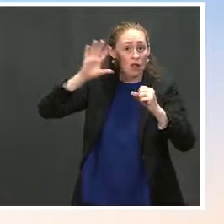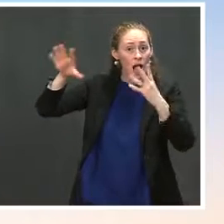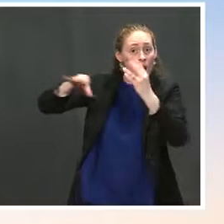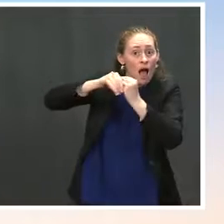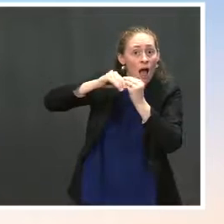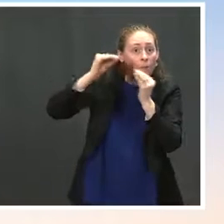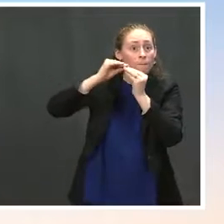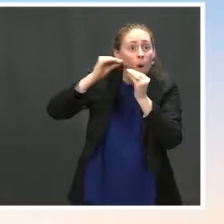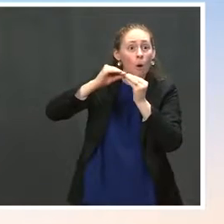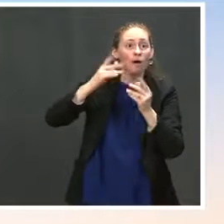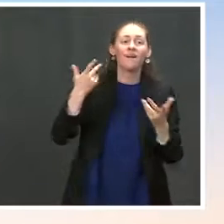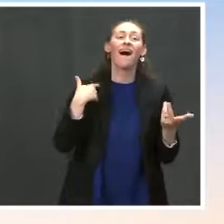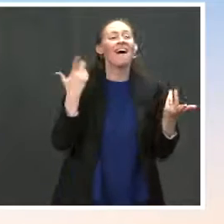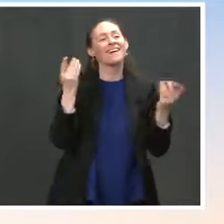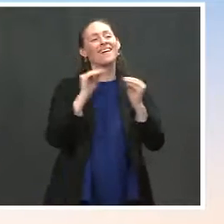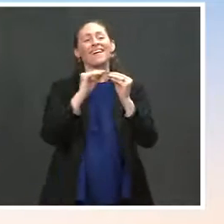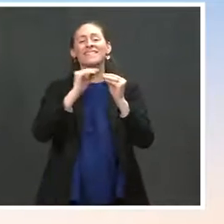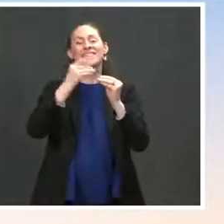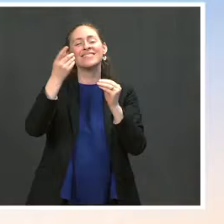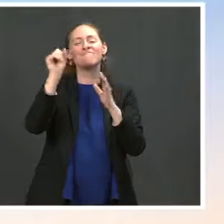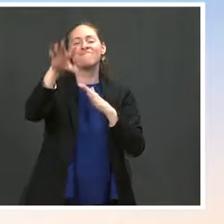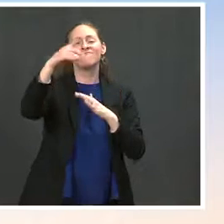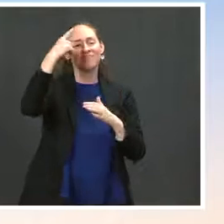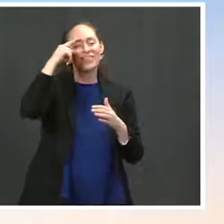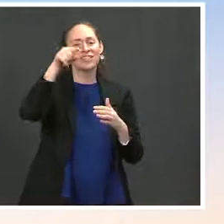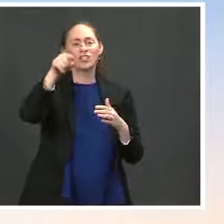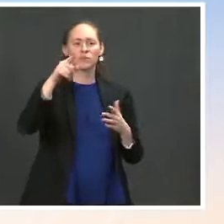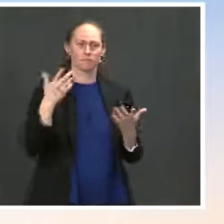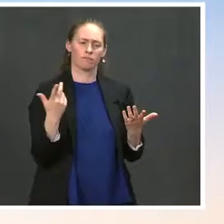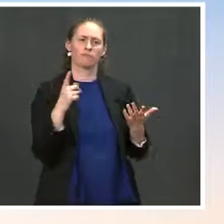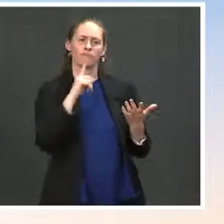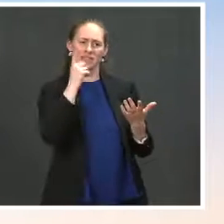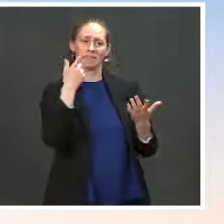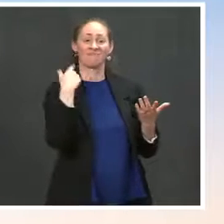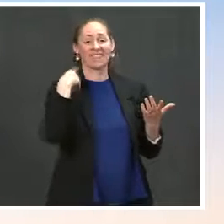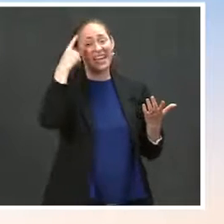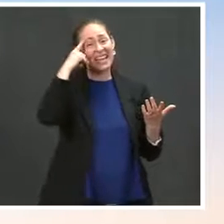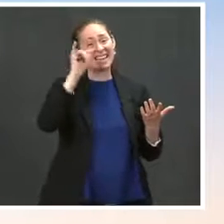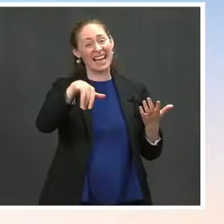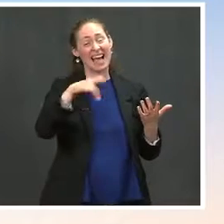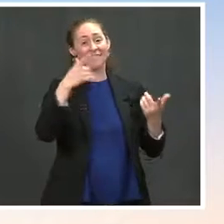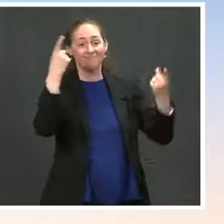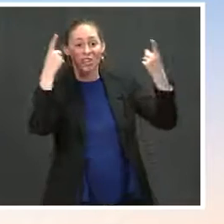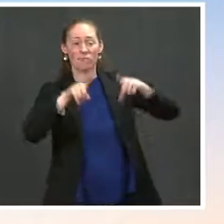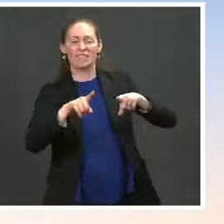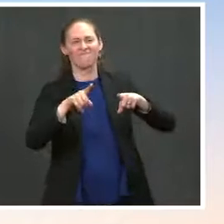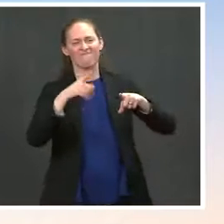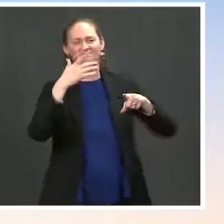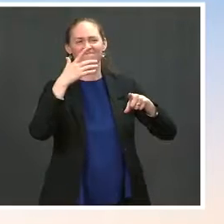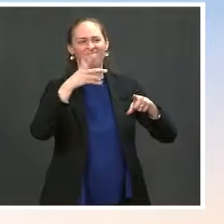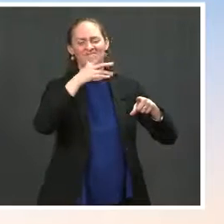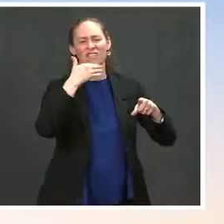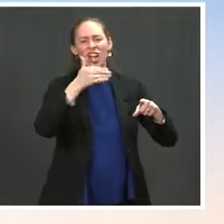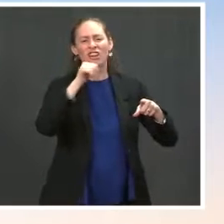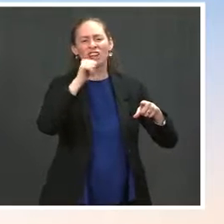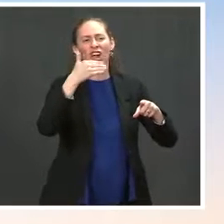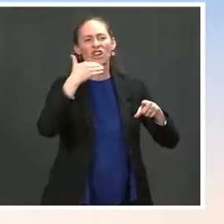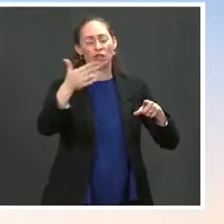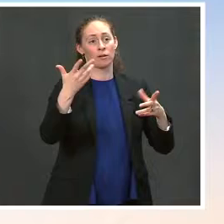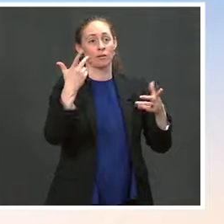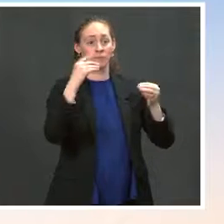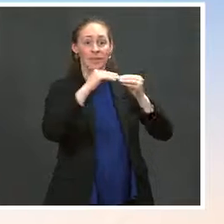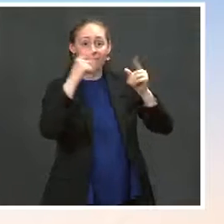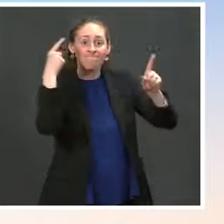I don't have anything to predict for you. We continue to believe that is a bad deal, and we continue to convey that not just directly with a